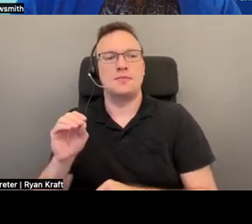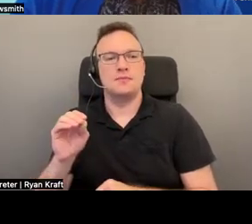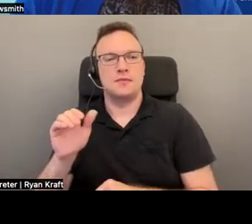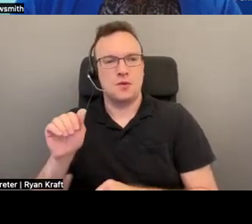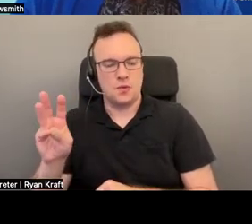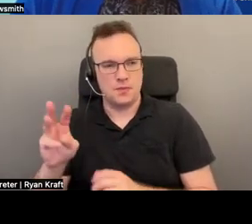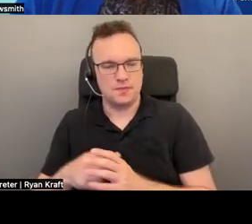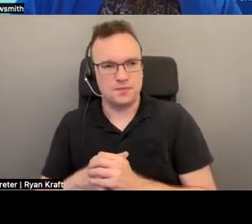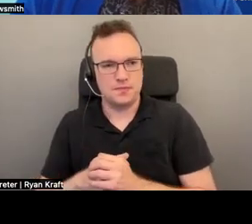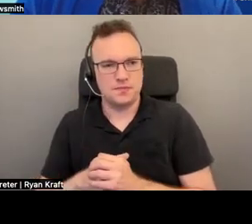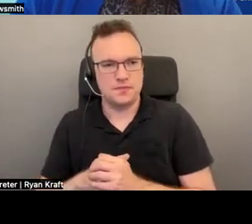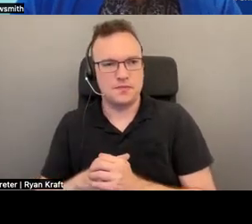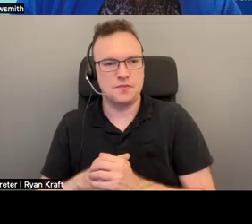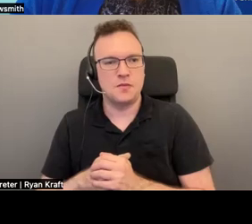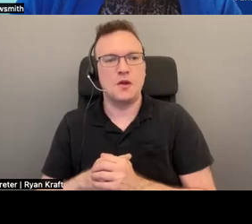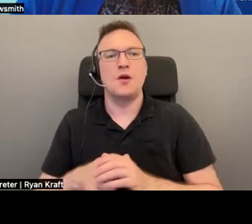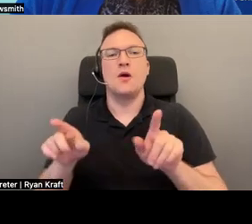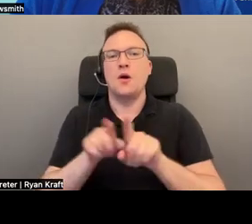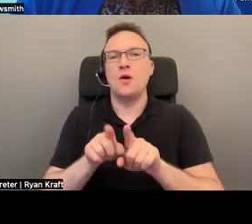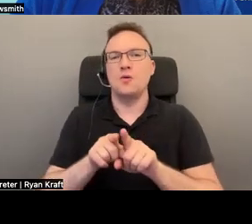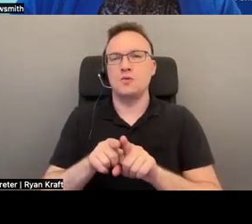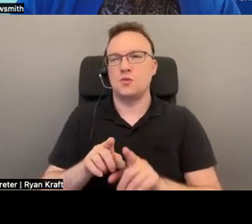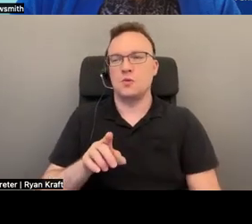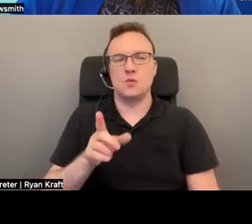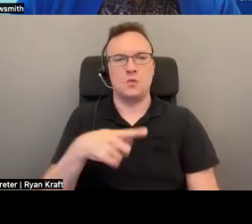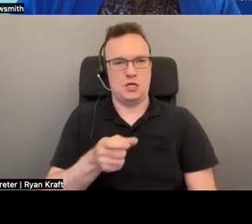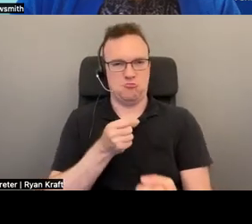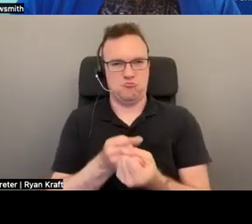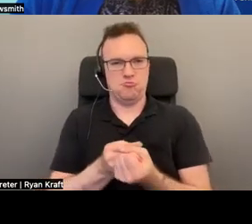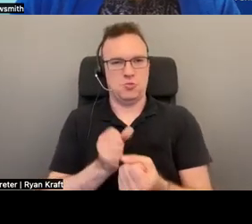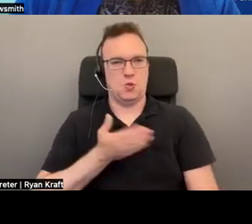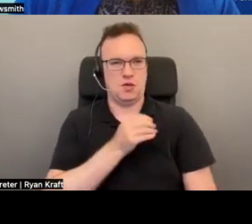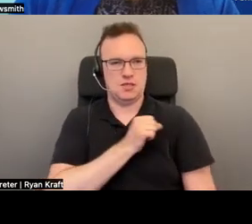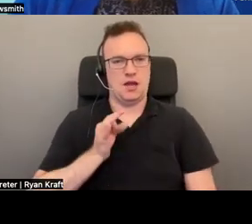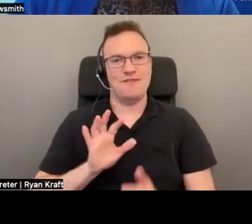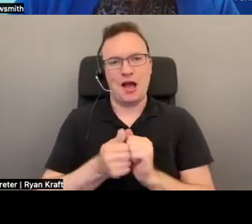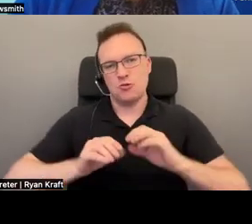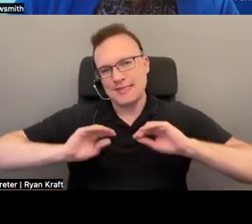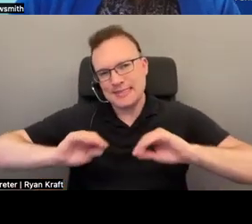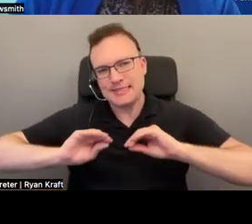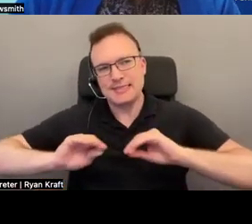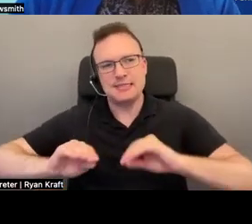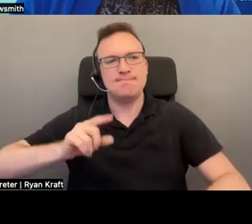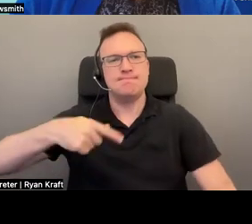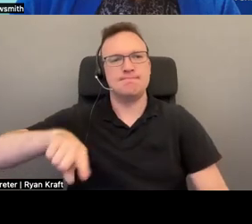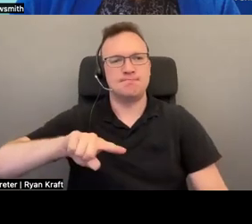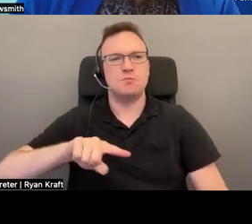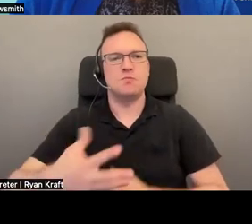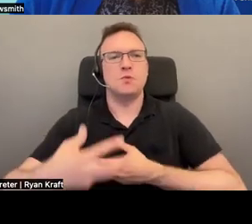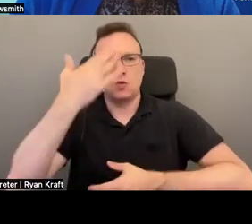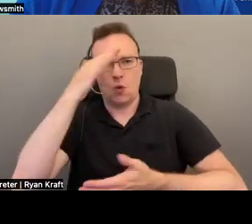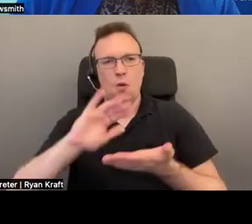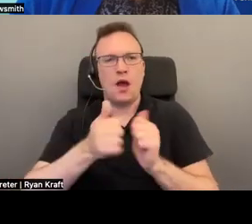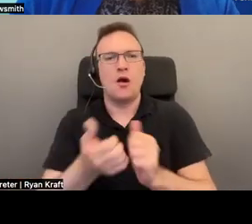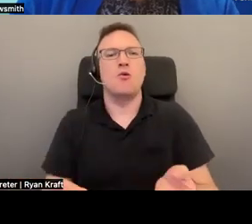We're also supporting training for our own staff so that we can be more inclusive in